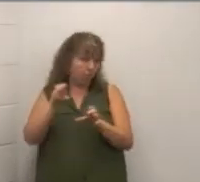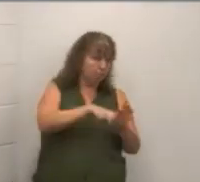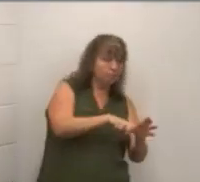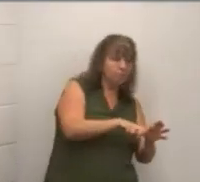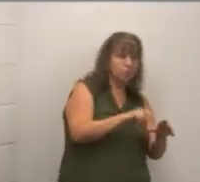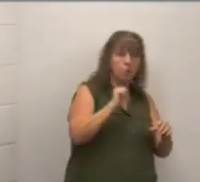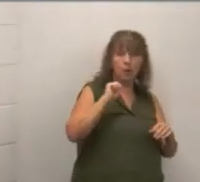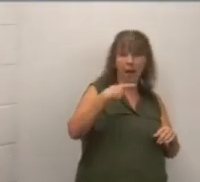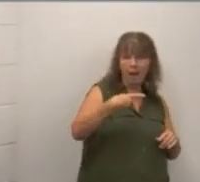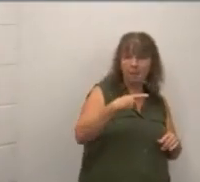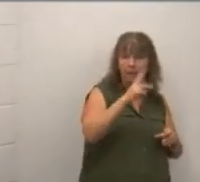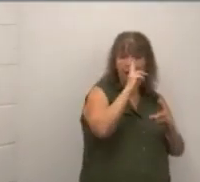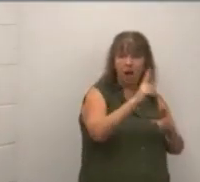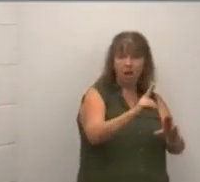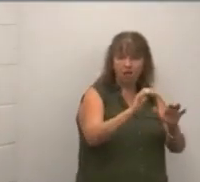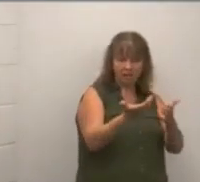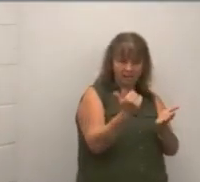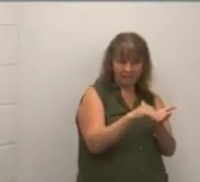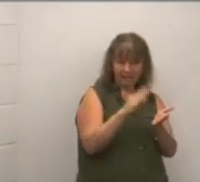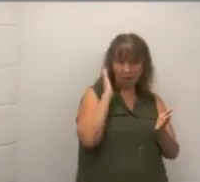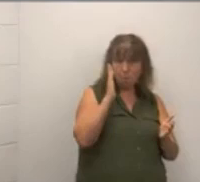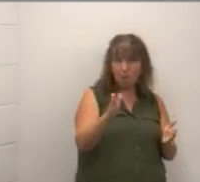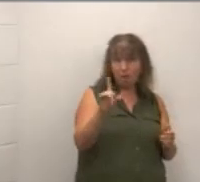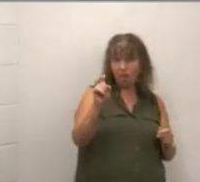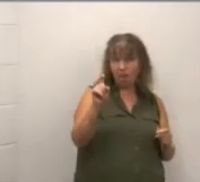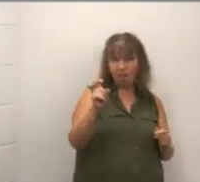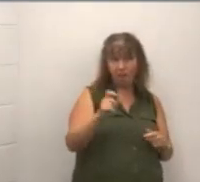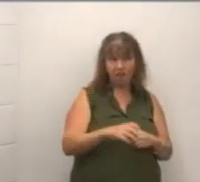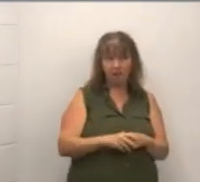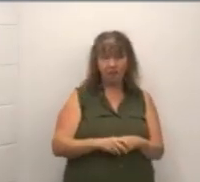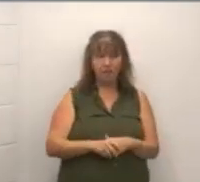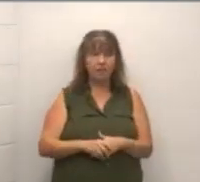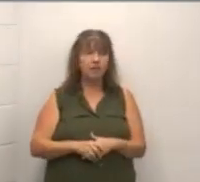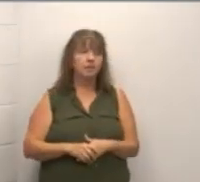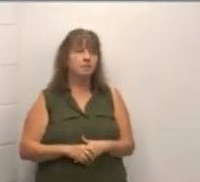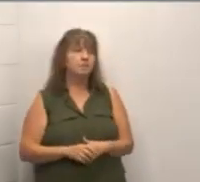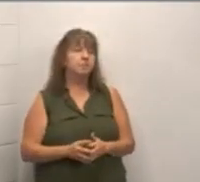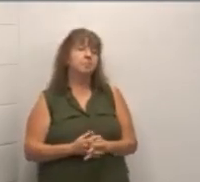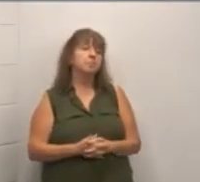track regardless of what classes they had available to them this school year?